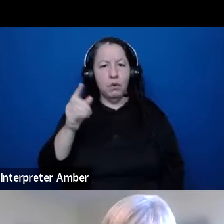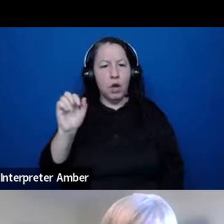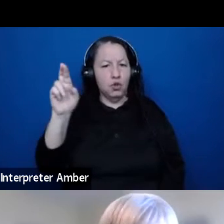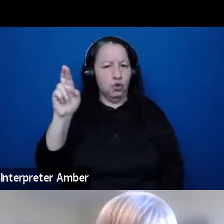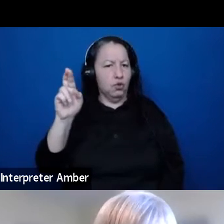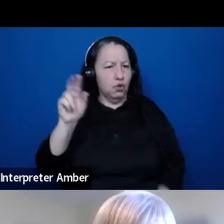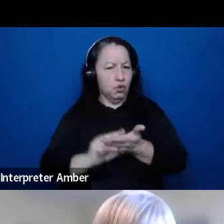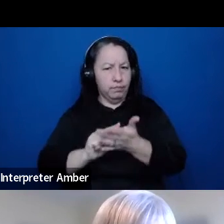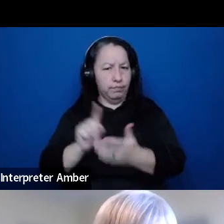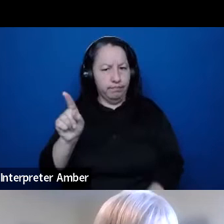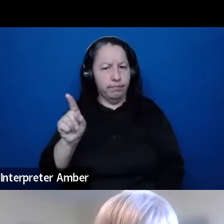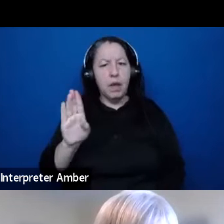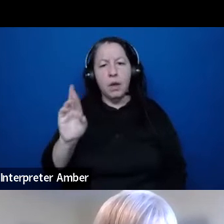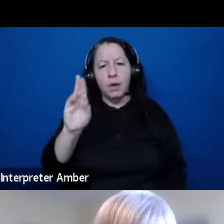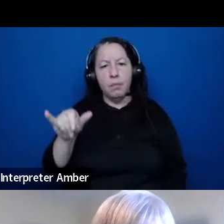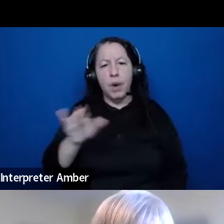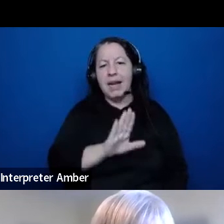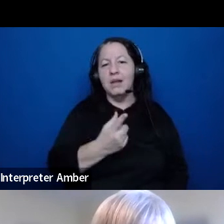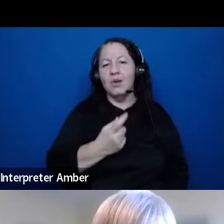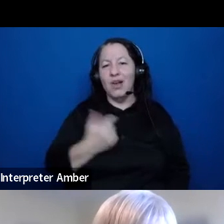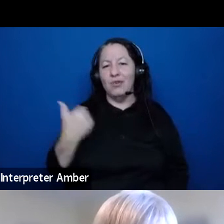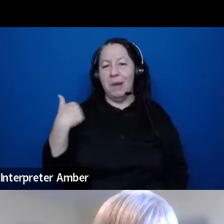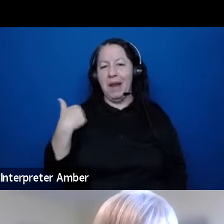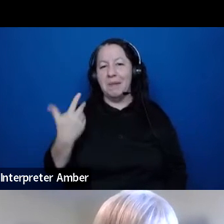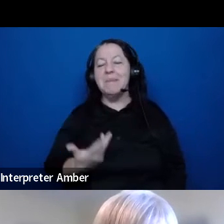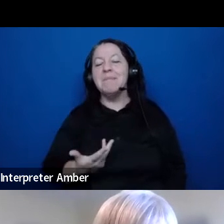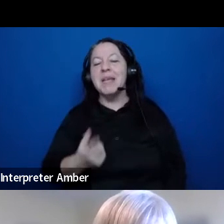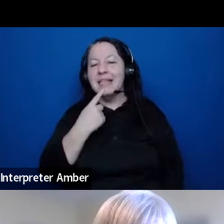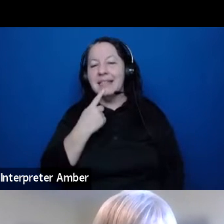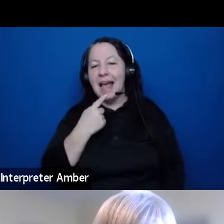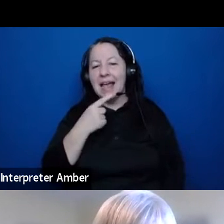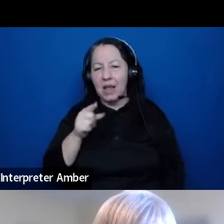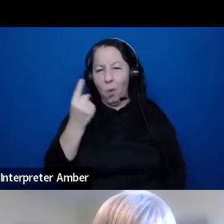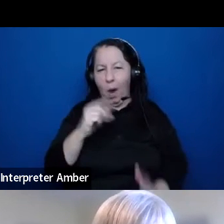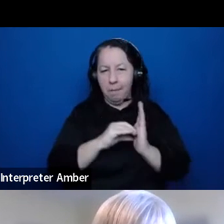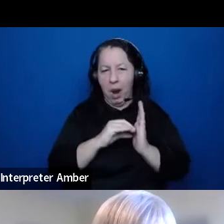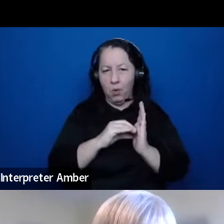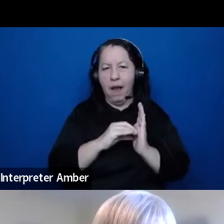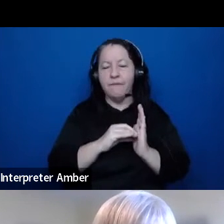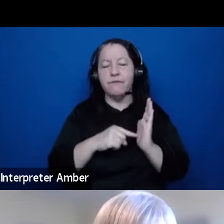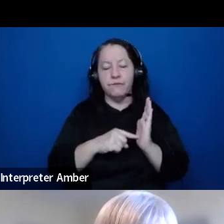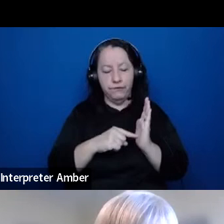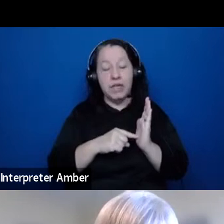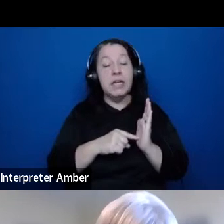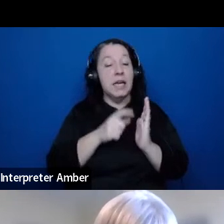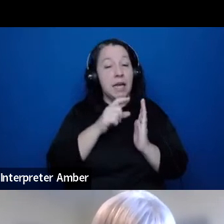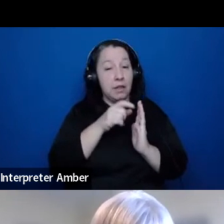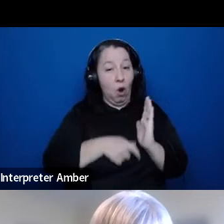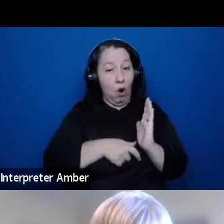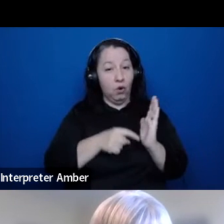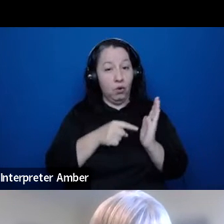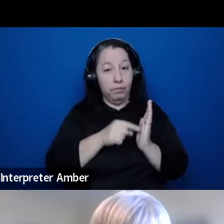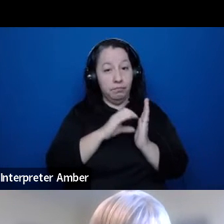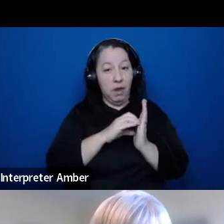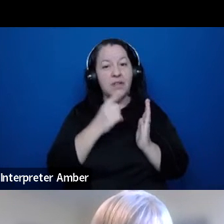and Brady's question reminded me of this. It says in there's one paragraph that talks about the consent